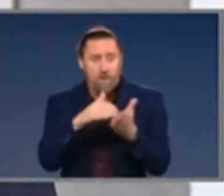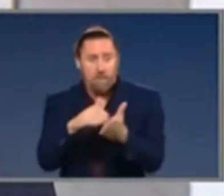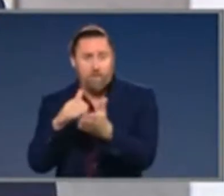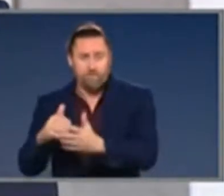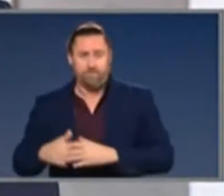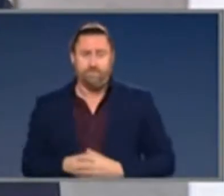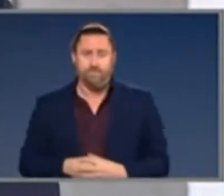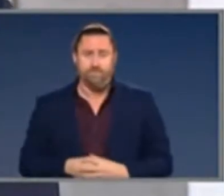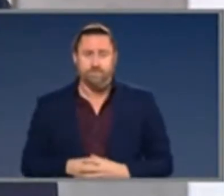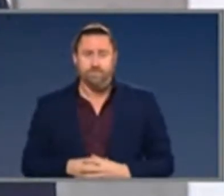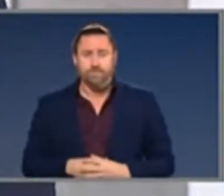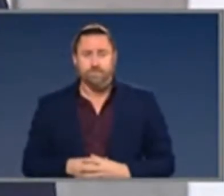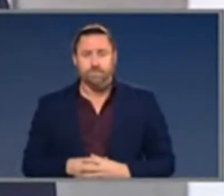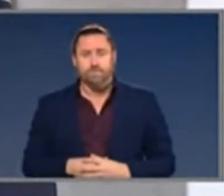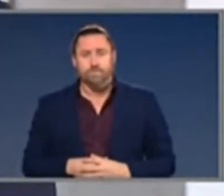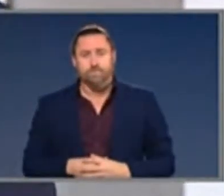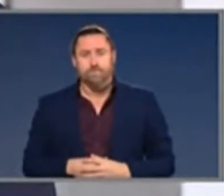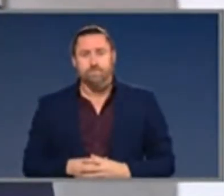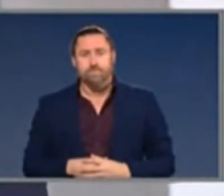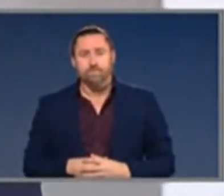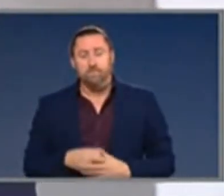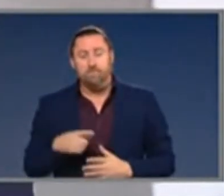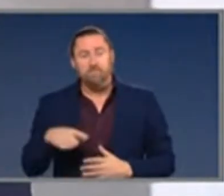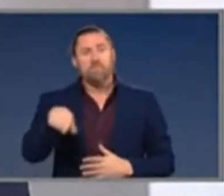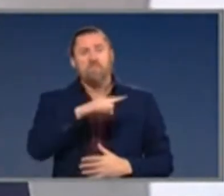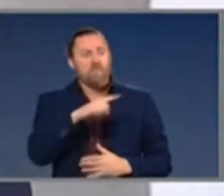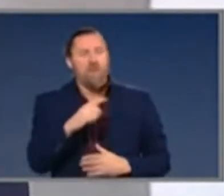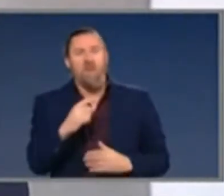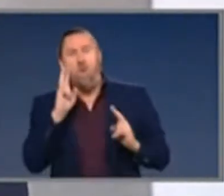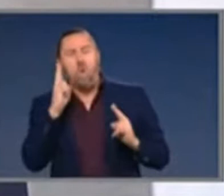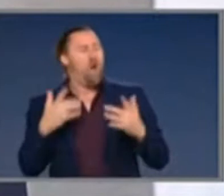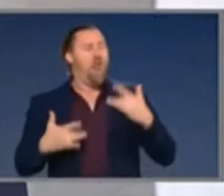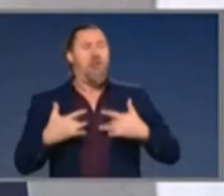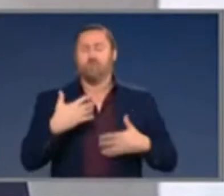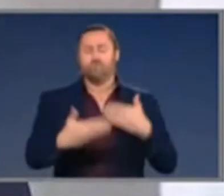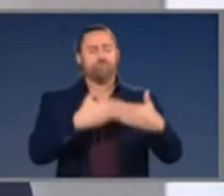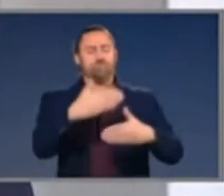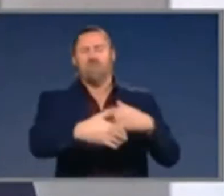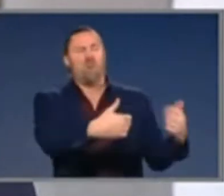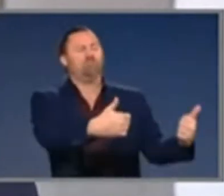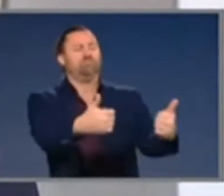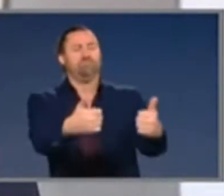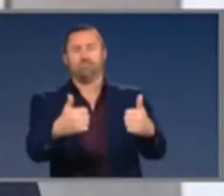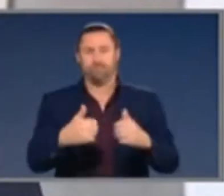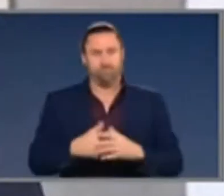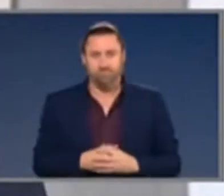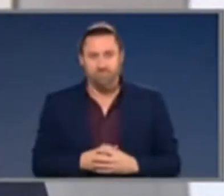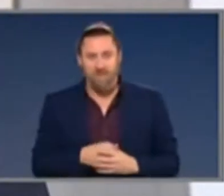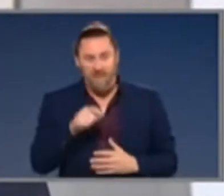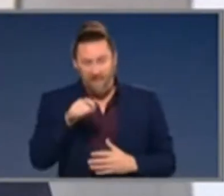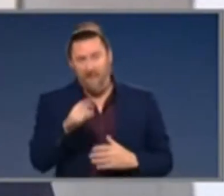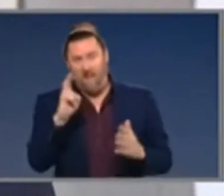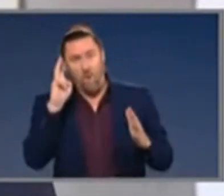you wouldn't describe as being in a normal aged care environment with residents. They have moved effectively into